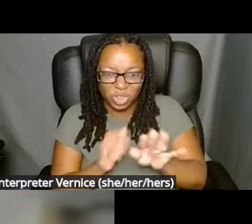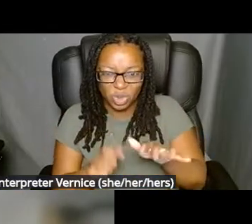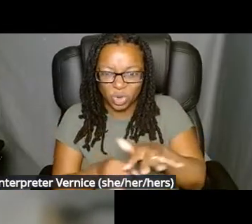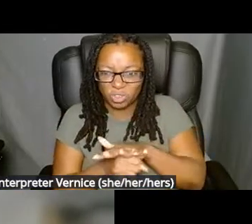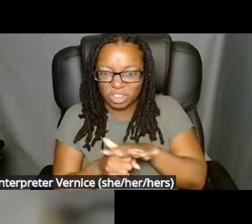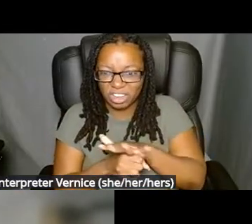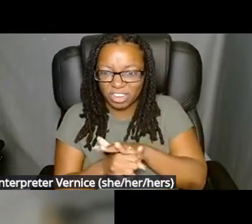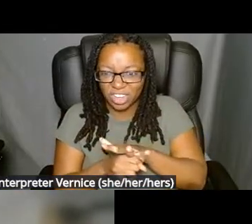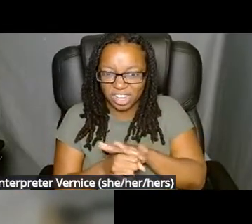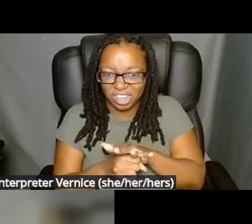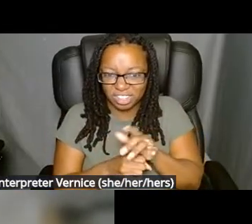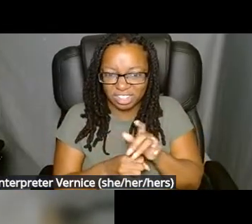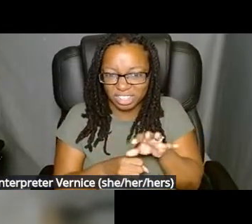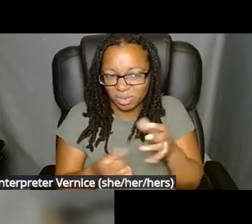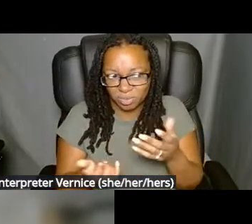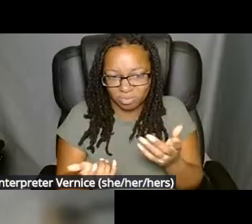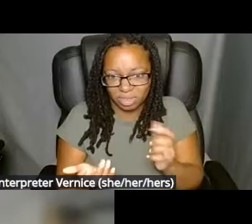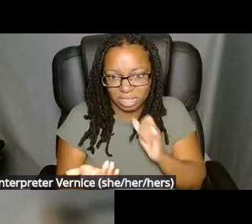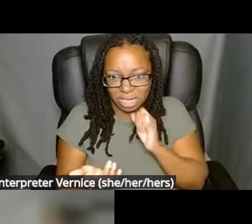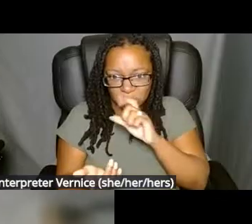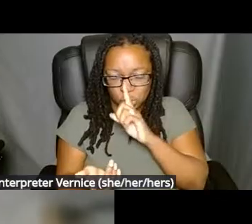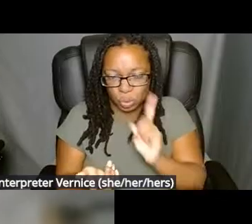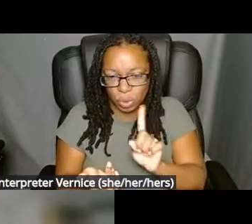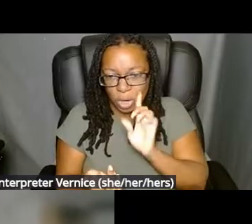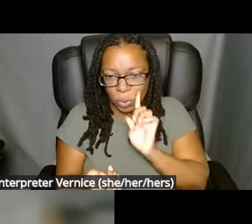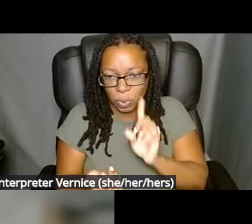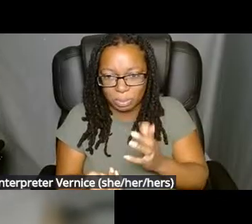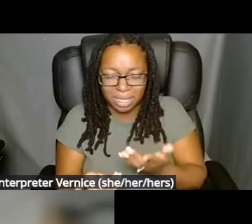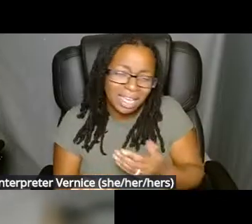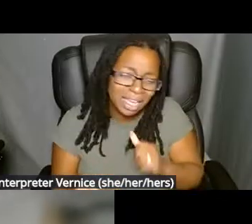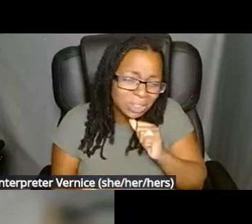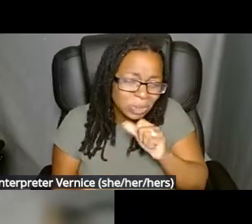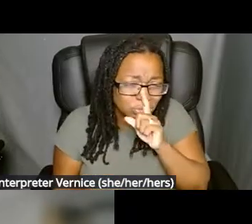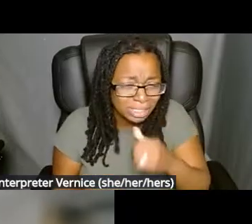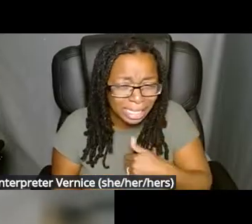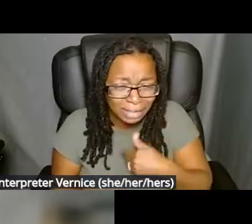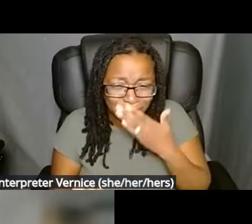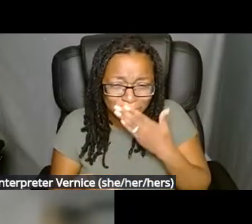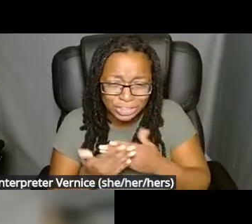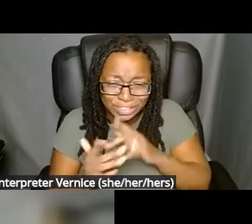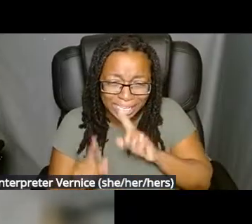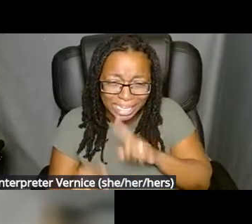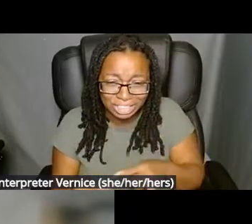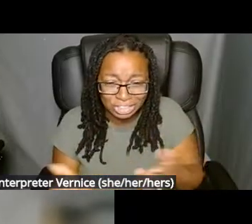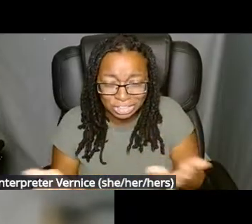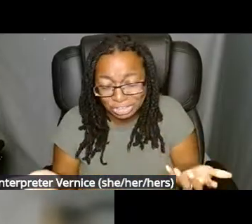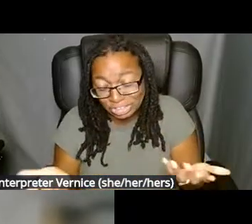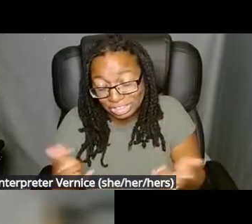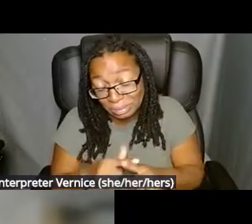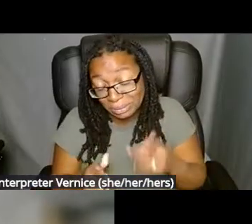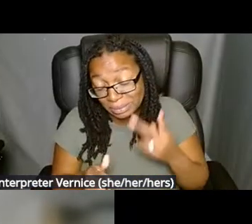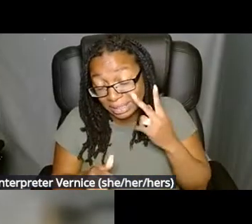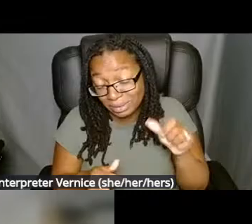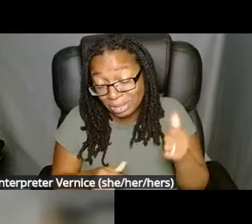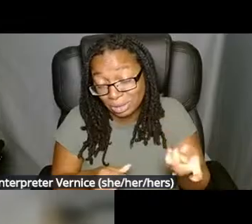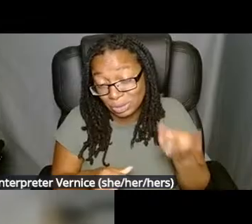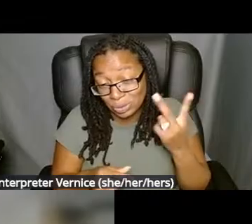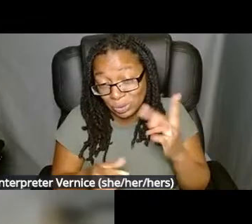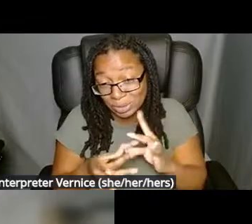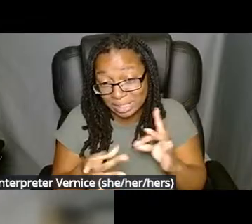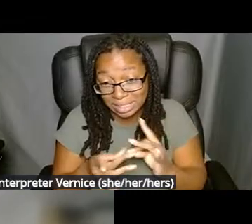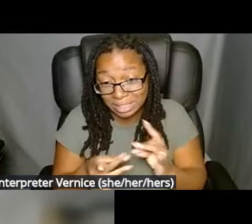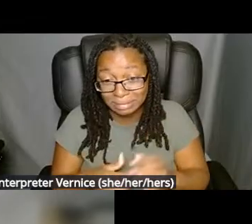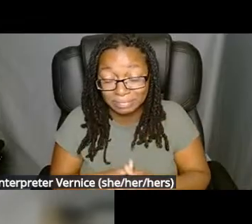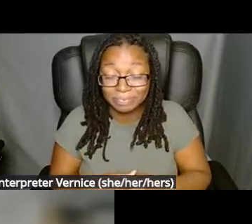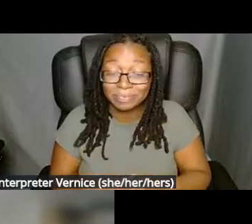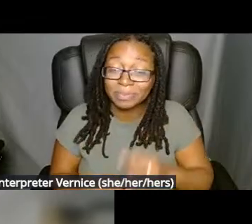different because my context is obviously very specific to the UK. However, when I'm kind of looking at race